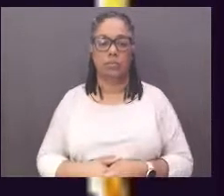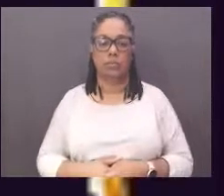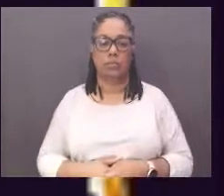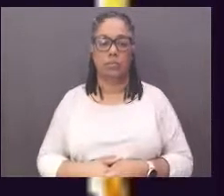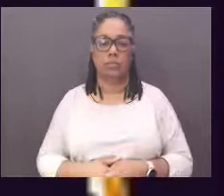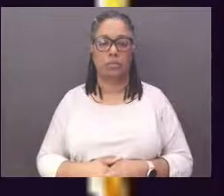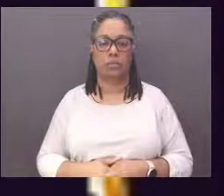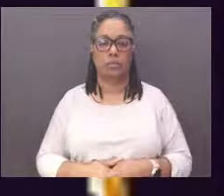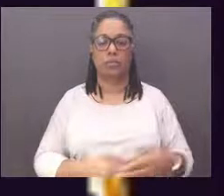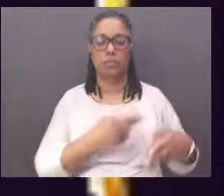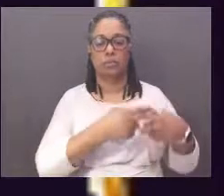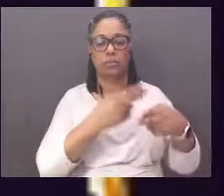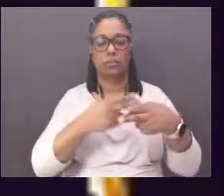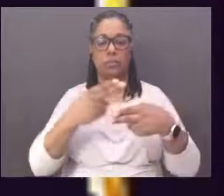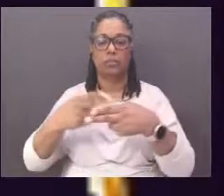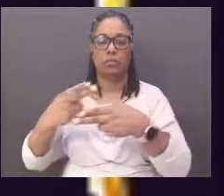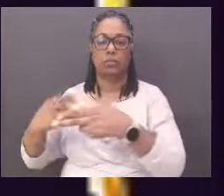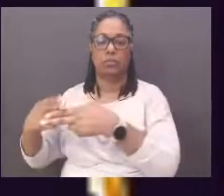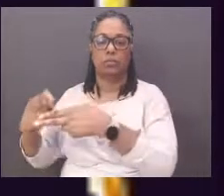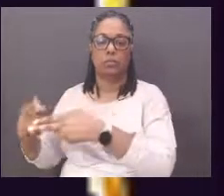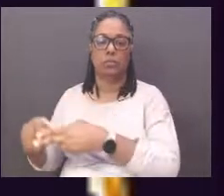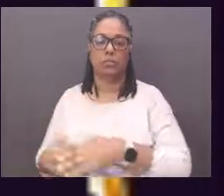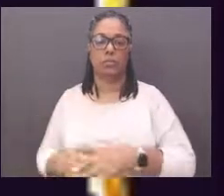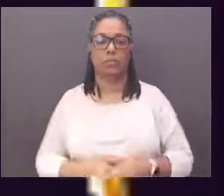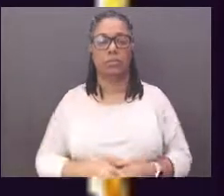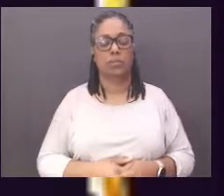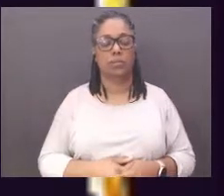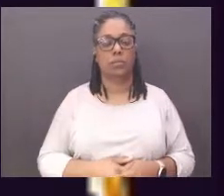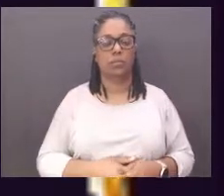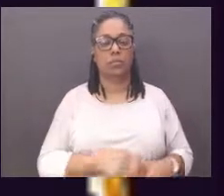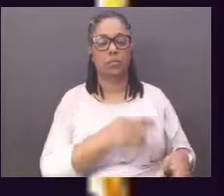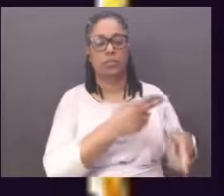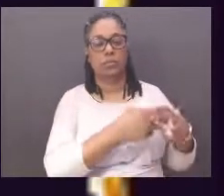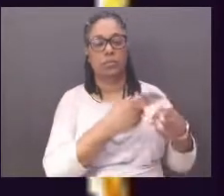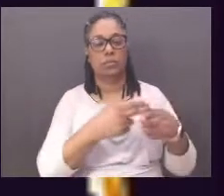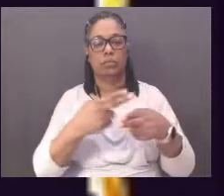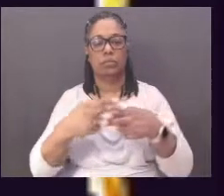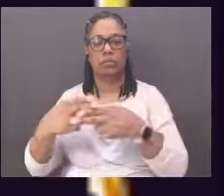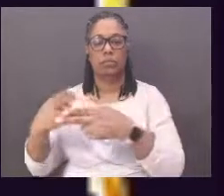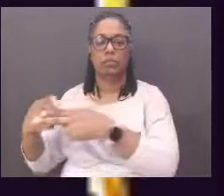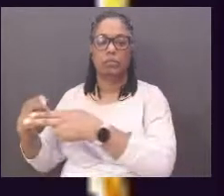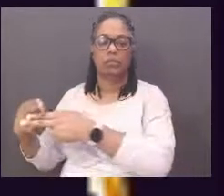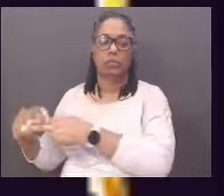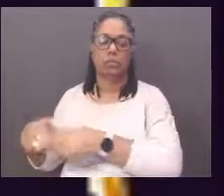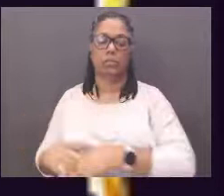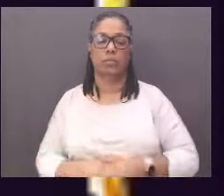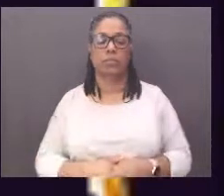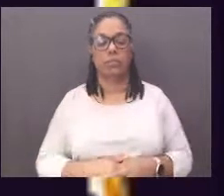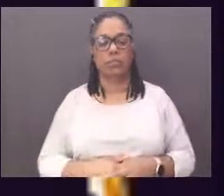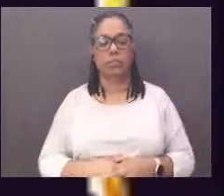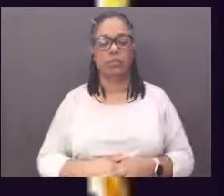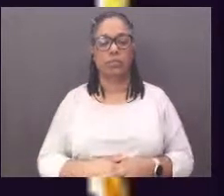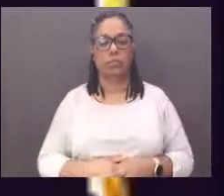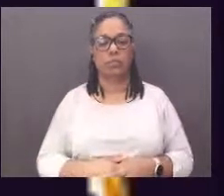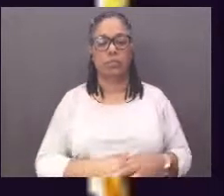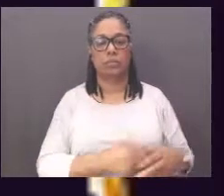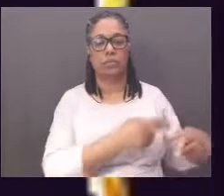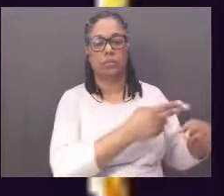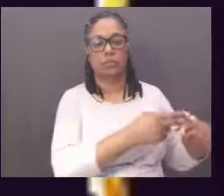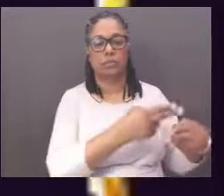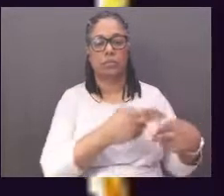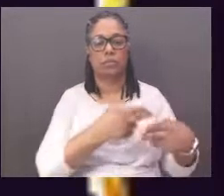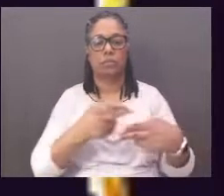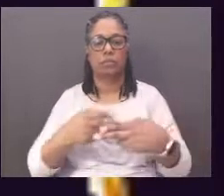Estes, Mary Lala, John William White, Greg White, Donald Tutt, Leandra